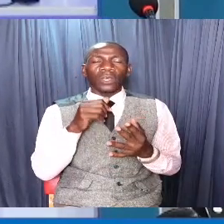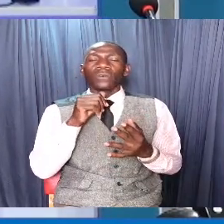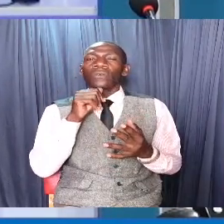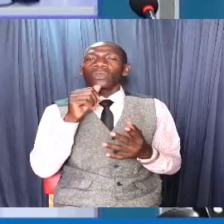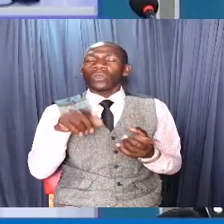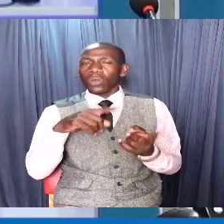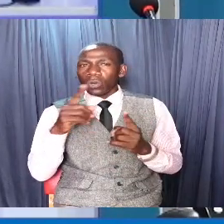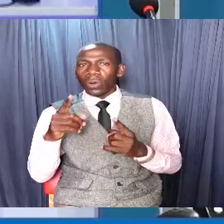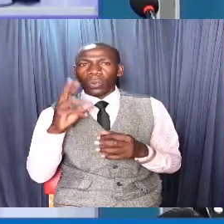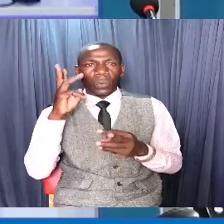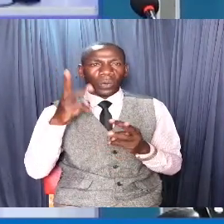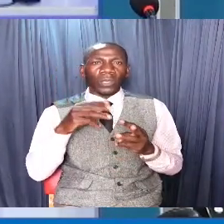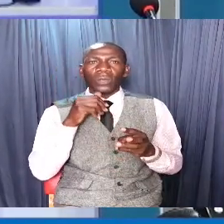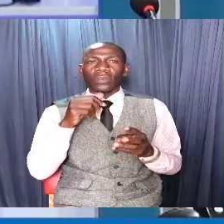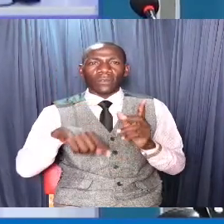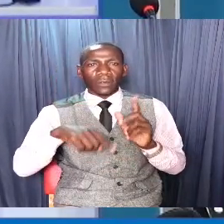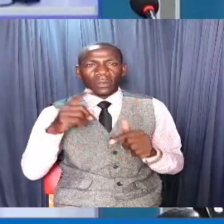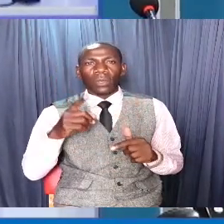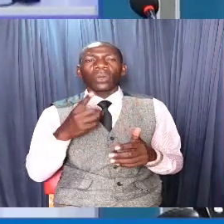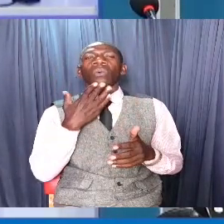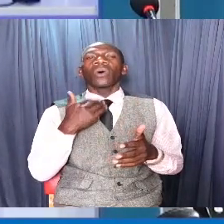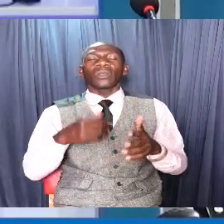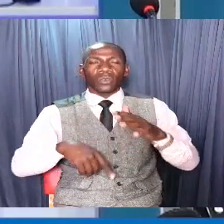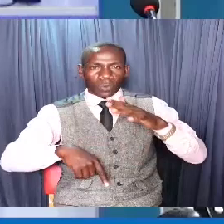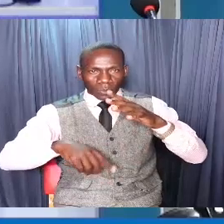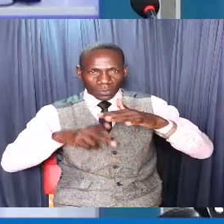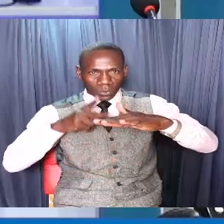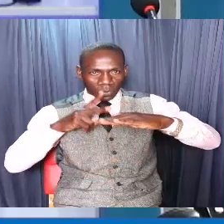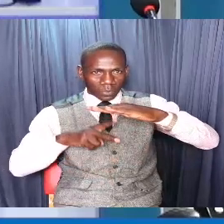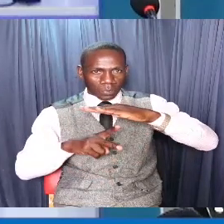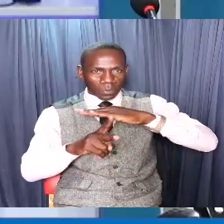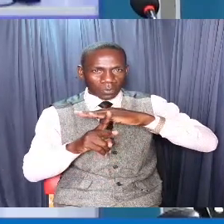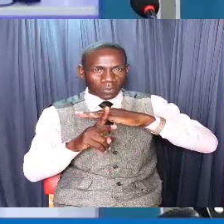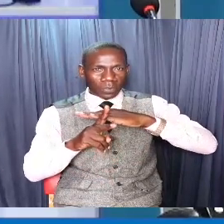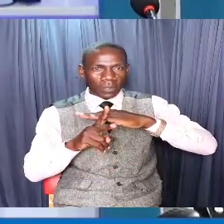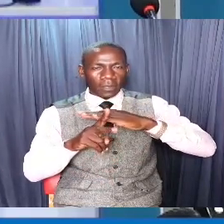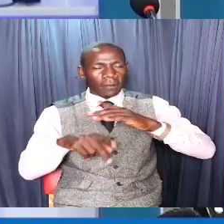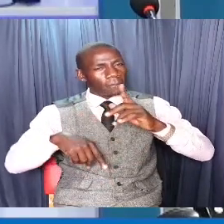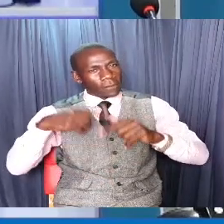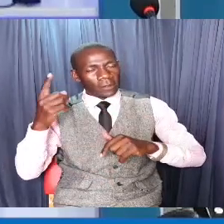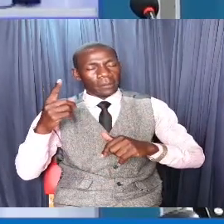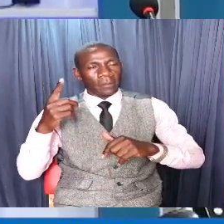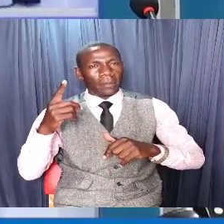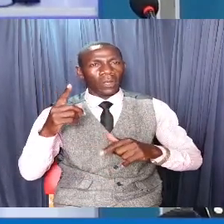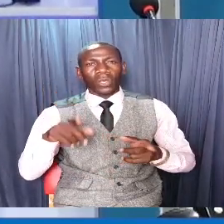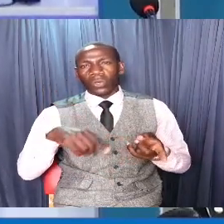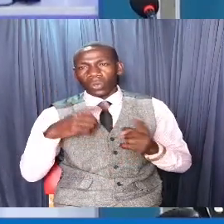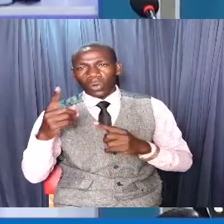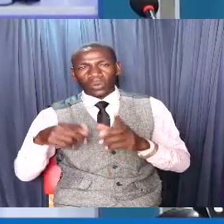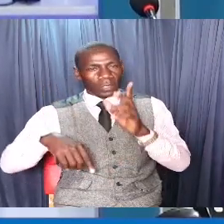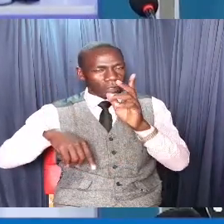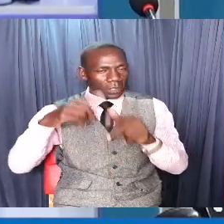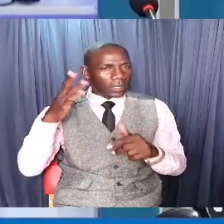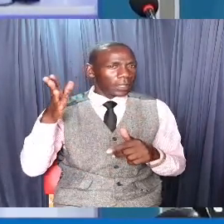usiende, hutafaulu. Should you tell him don't go? You won't succeed. Yeye atakalo na atabiriwe kushinda kwenda tu. What he wants to be told victory every time. Enda utafaulu.